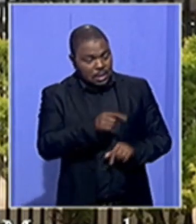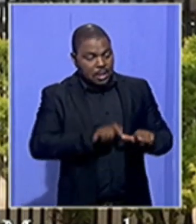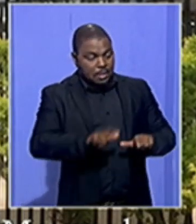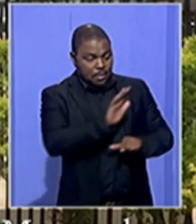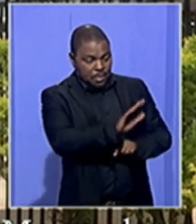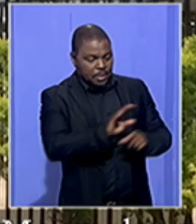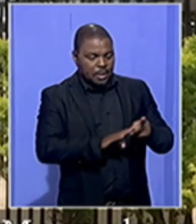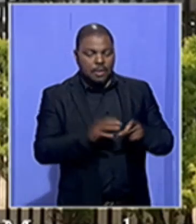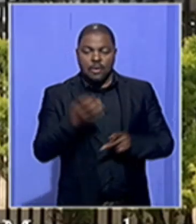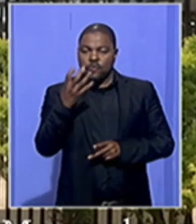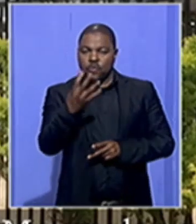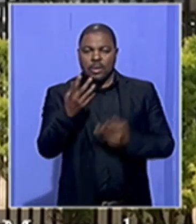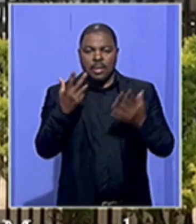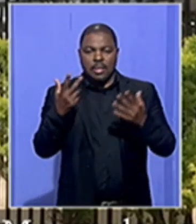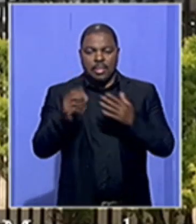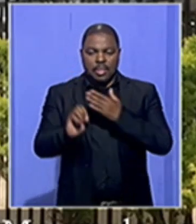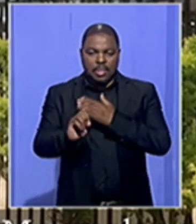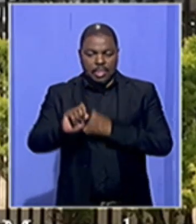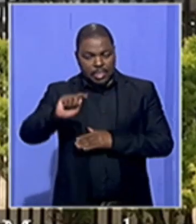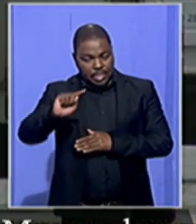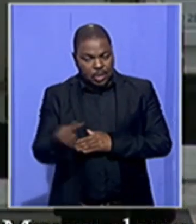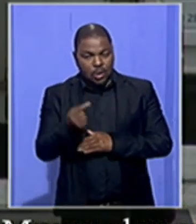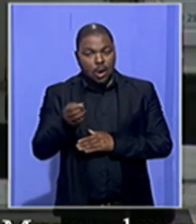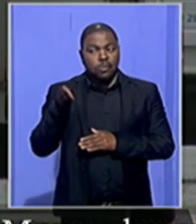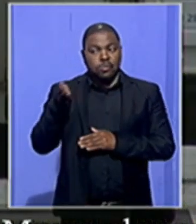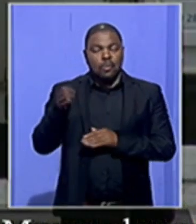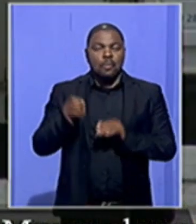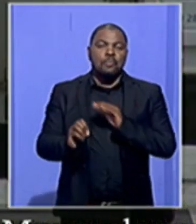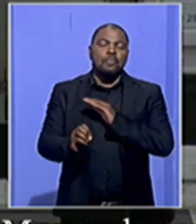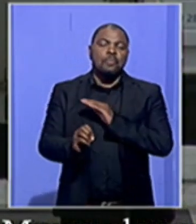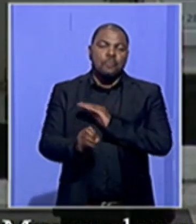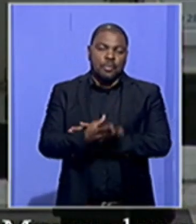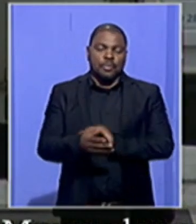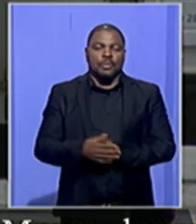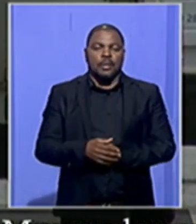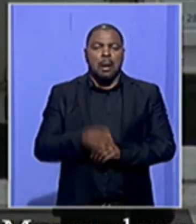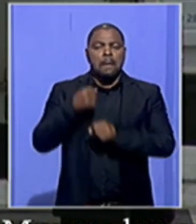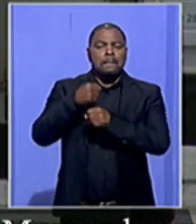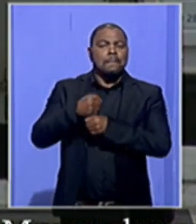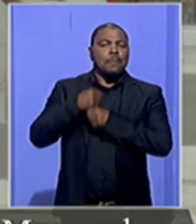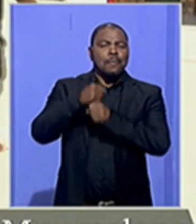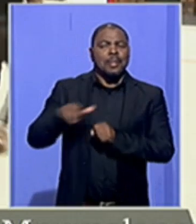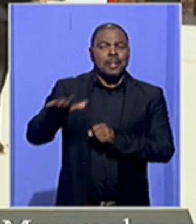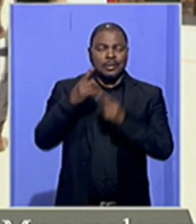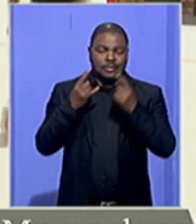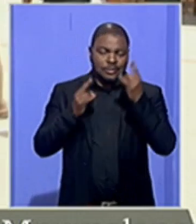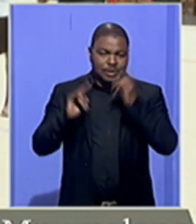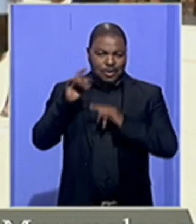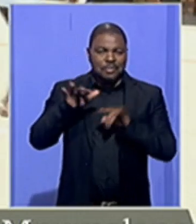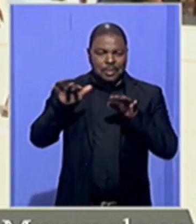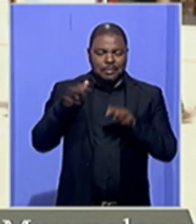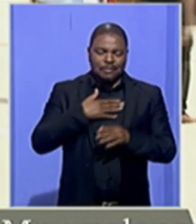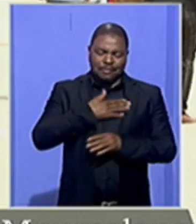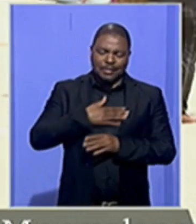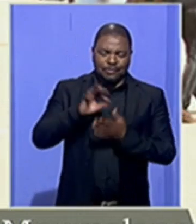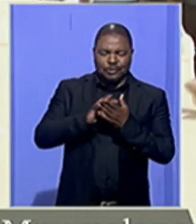and 48,000 in Mpumalanga. Batlhophi kwa Mbombela ba na le maikutlo a farologaneng ka